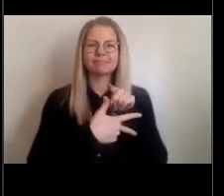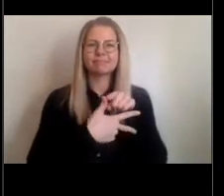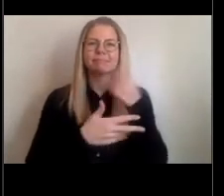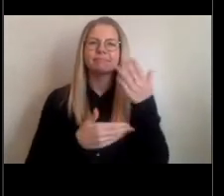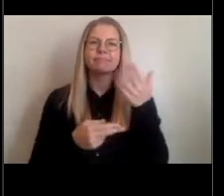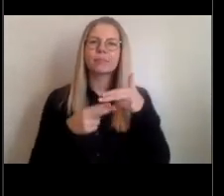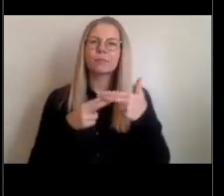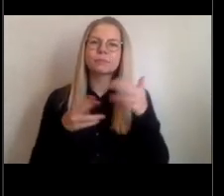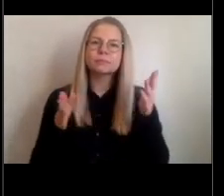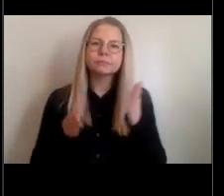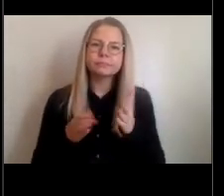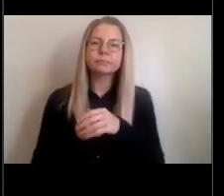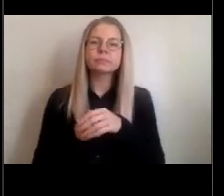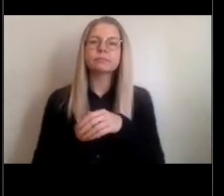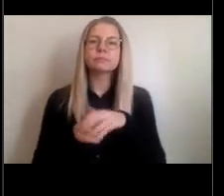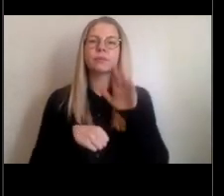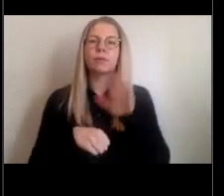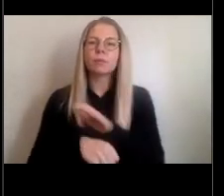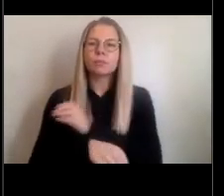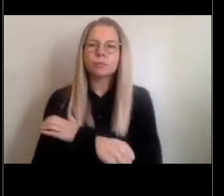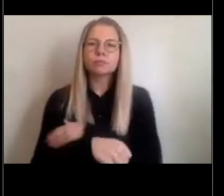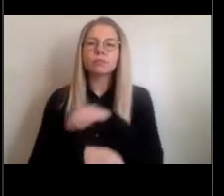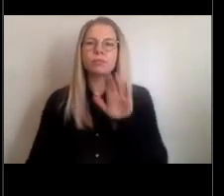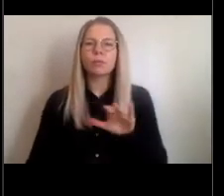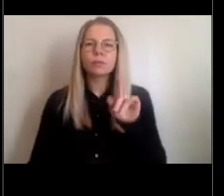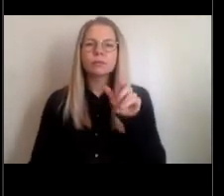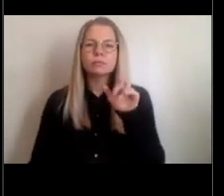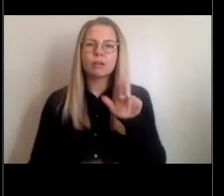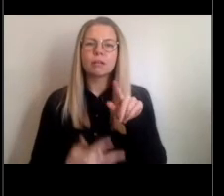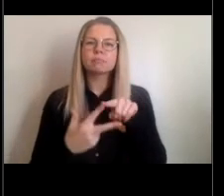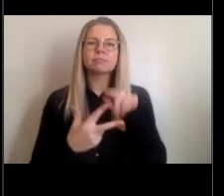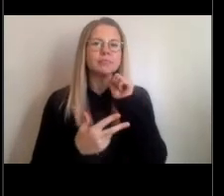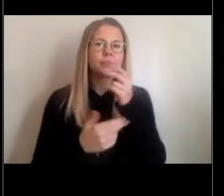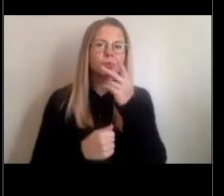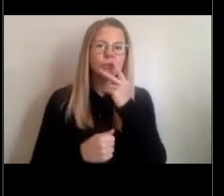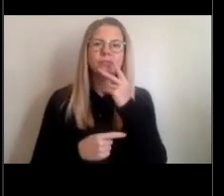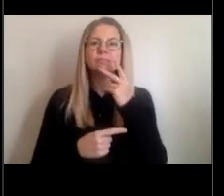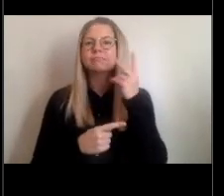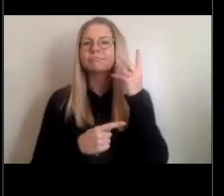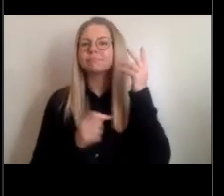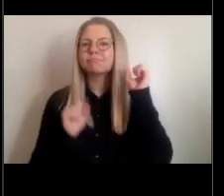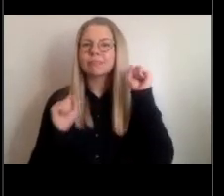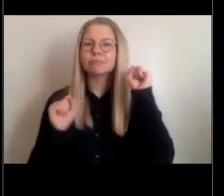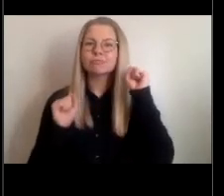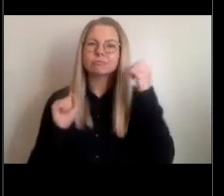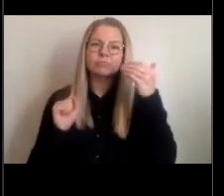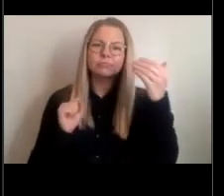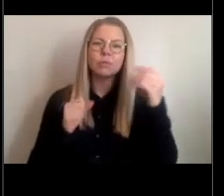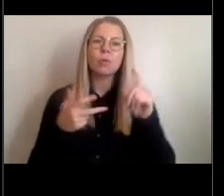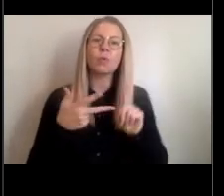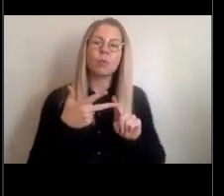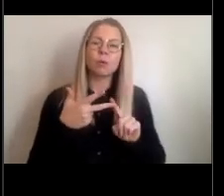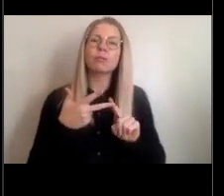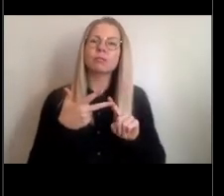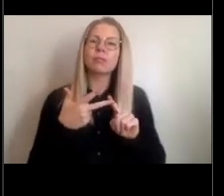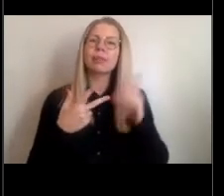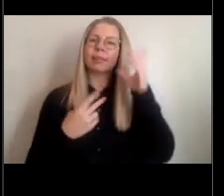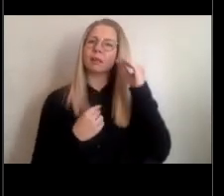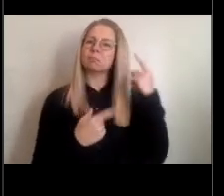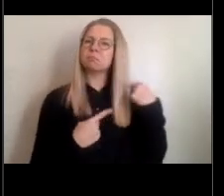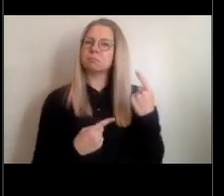Is it simply thinking that you've aged well? Well, this is neat. This comes out of a study done at